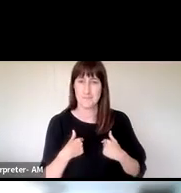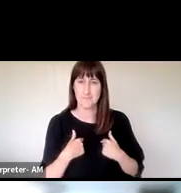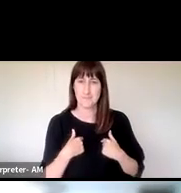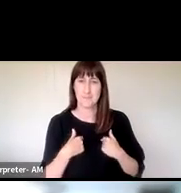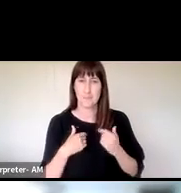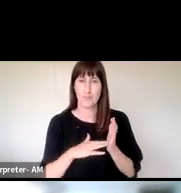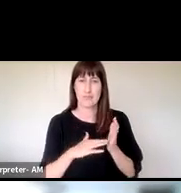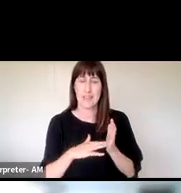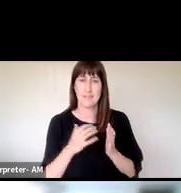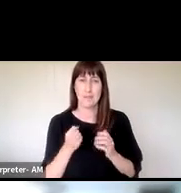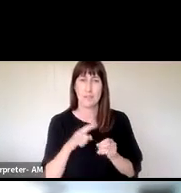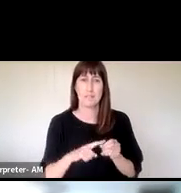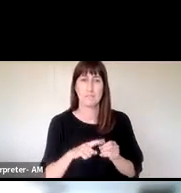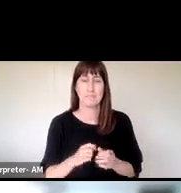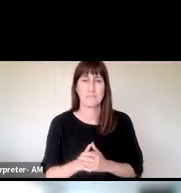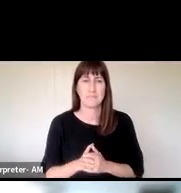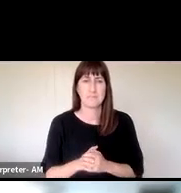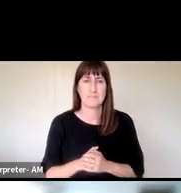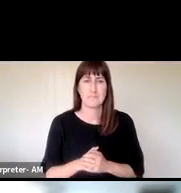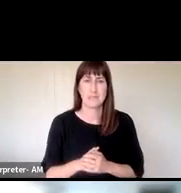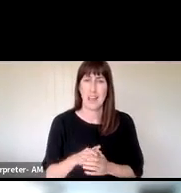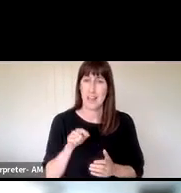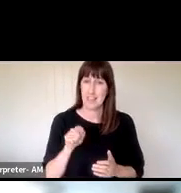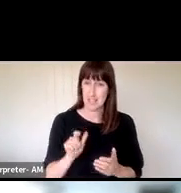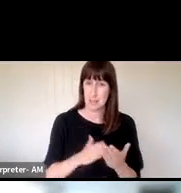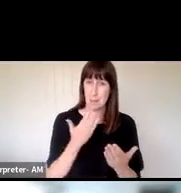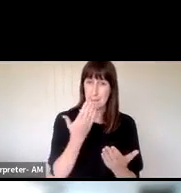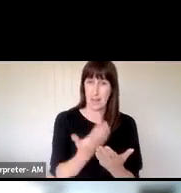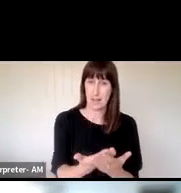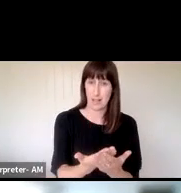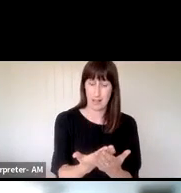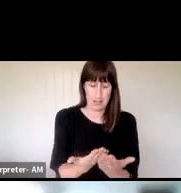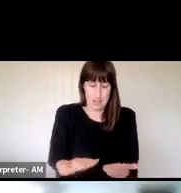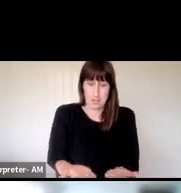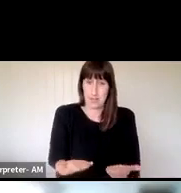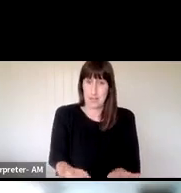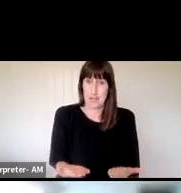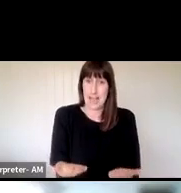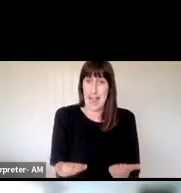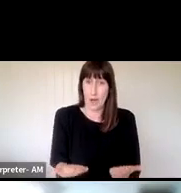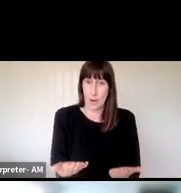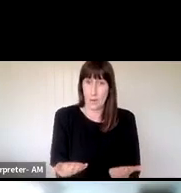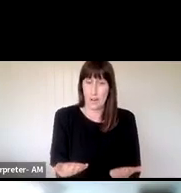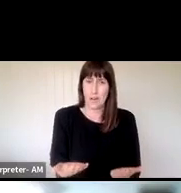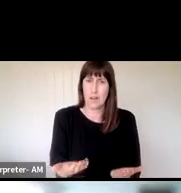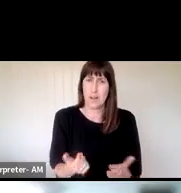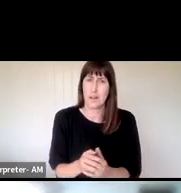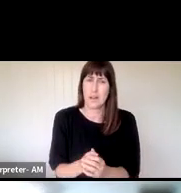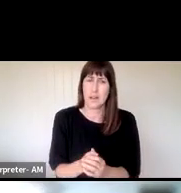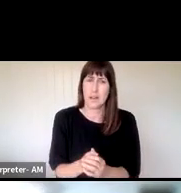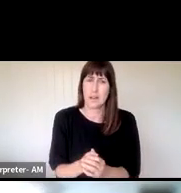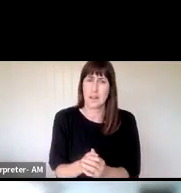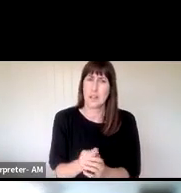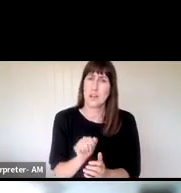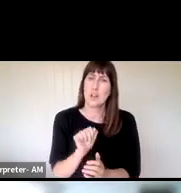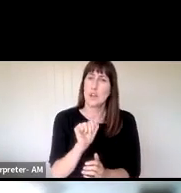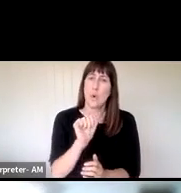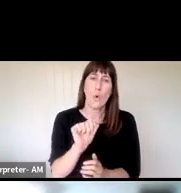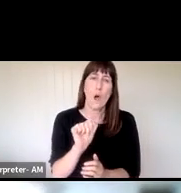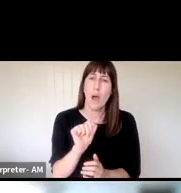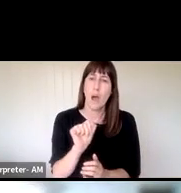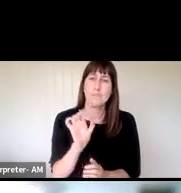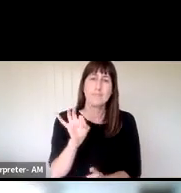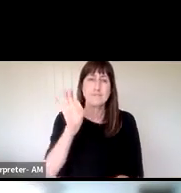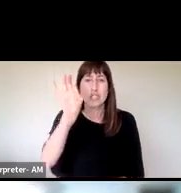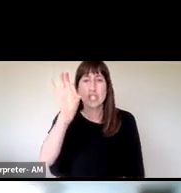So in terms of this bill that we have in front of us, do you have any suggestions